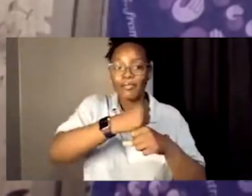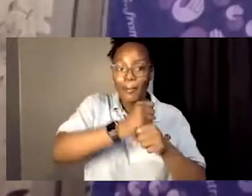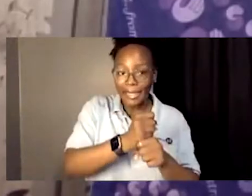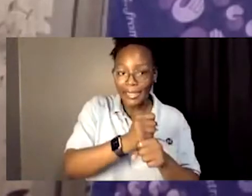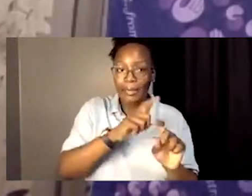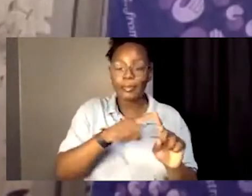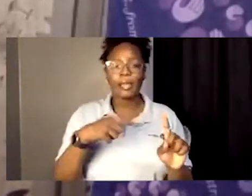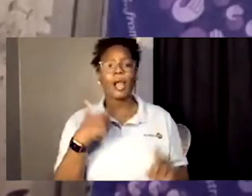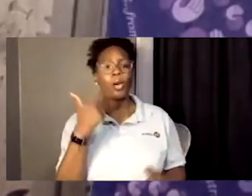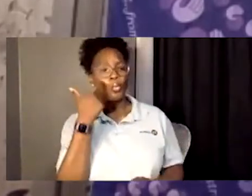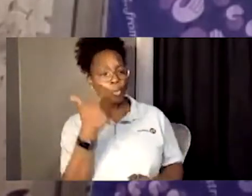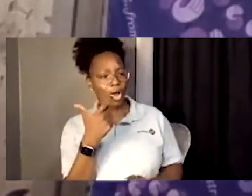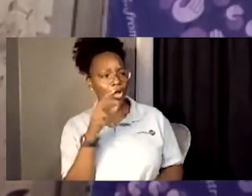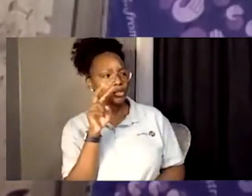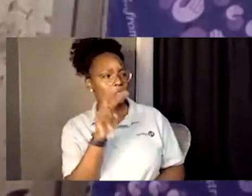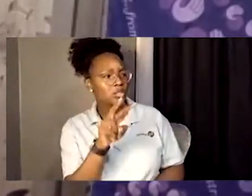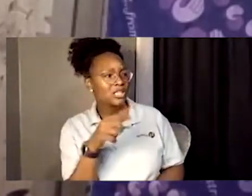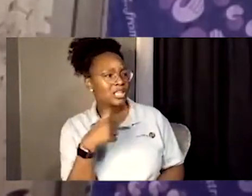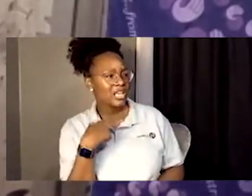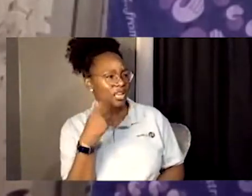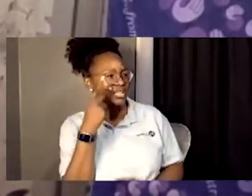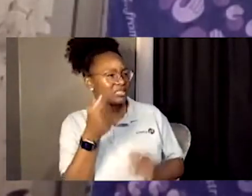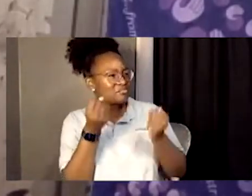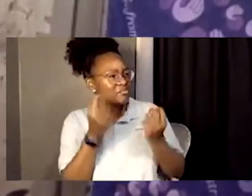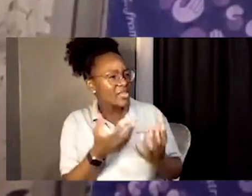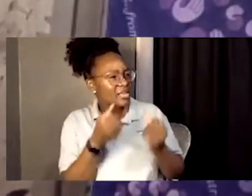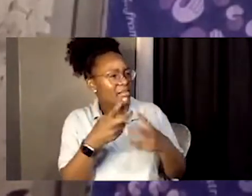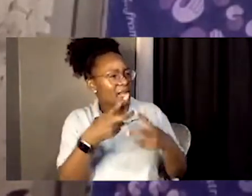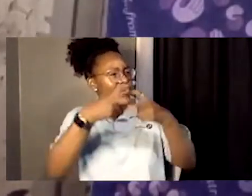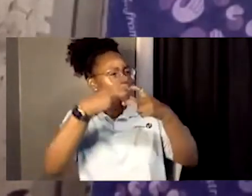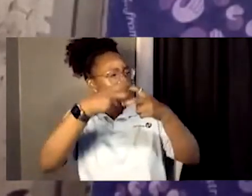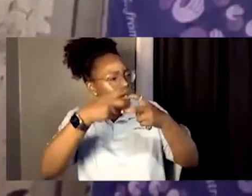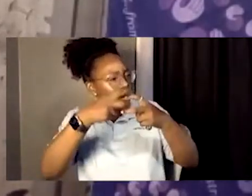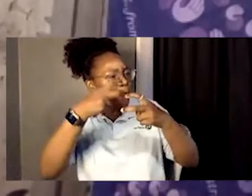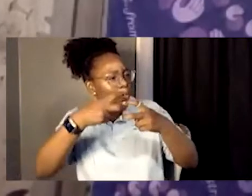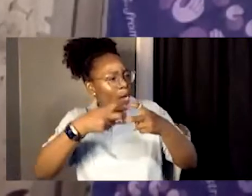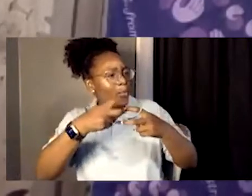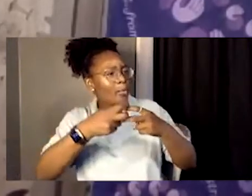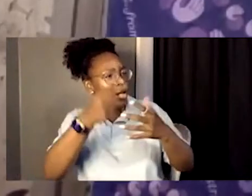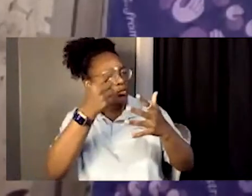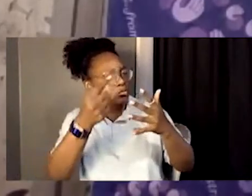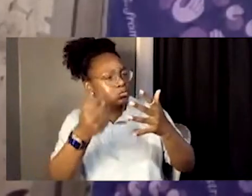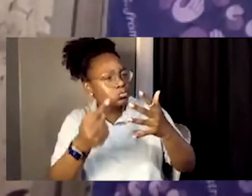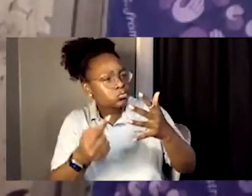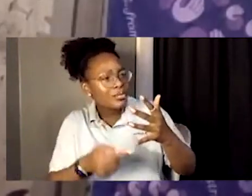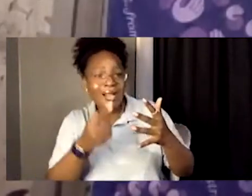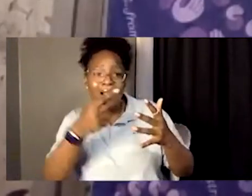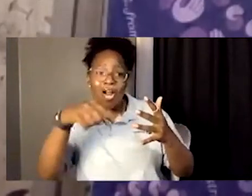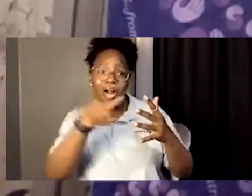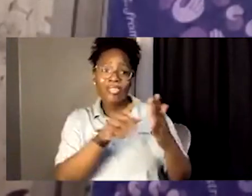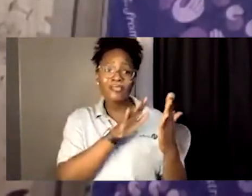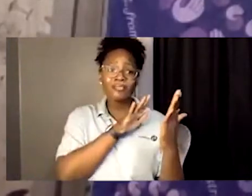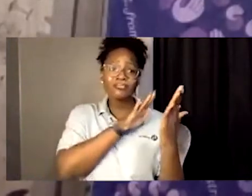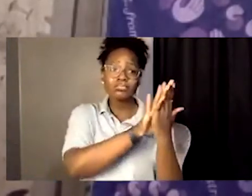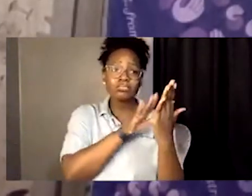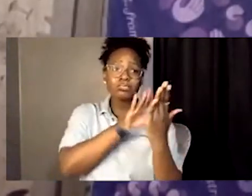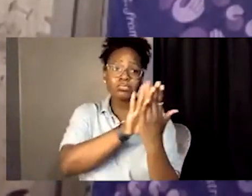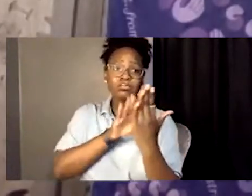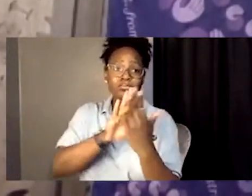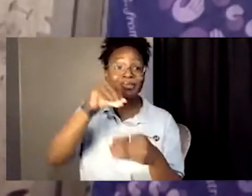how many different issues it managed to address. And they were so beautifully woven in,